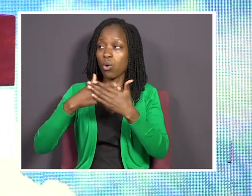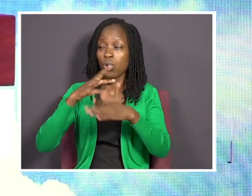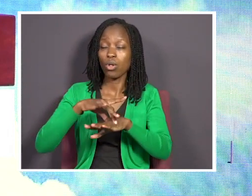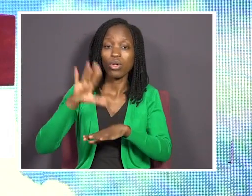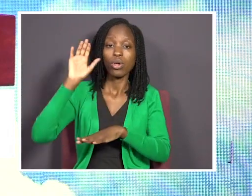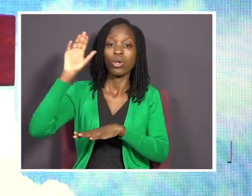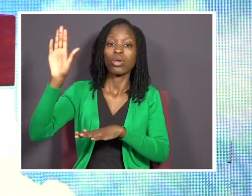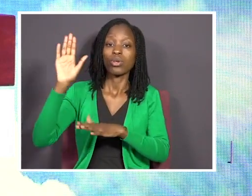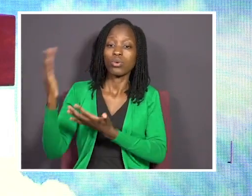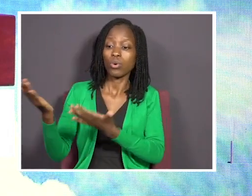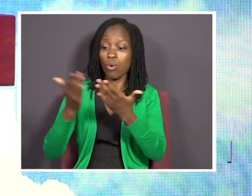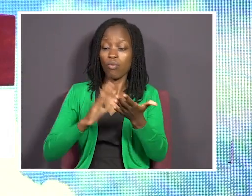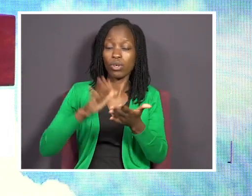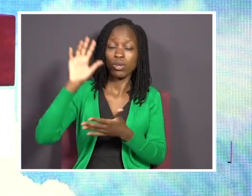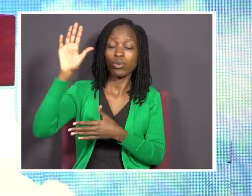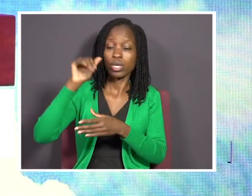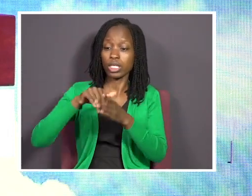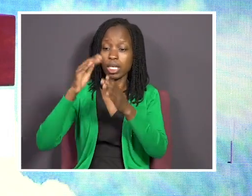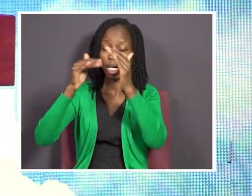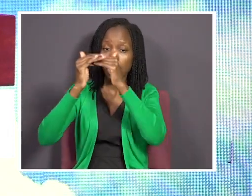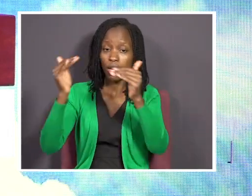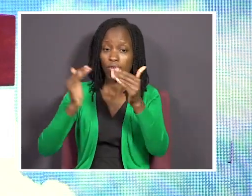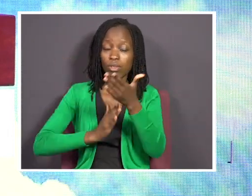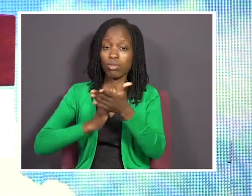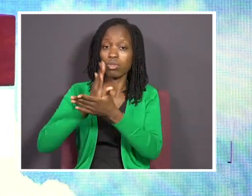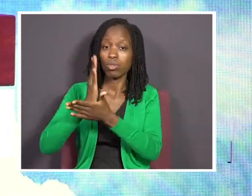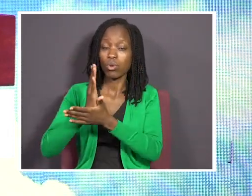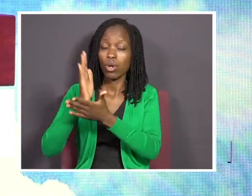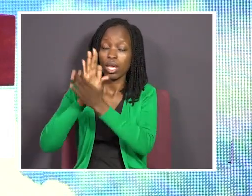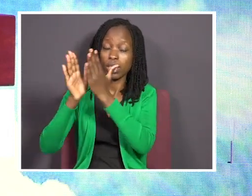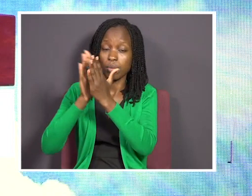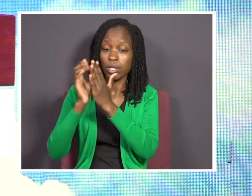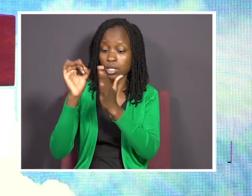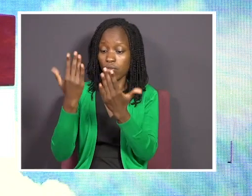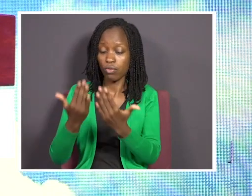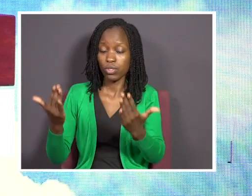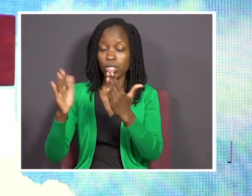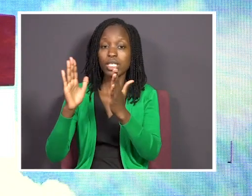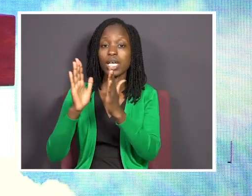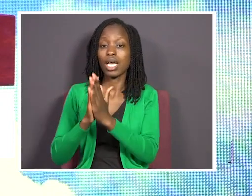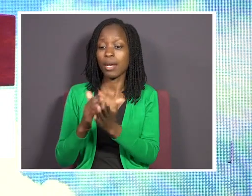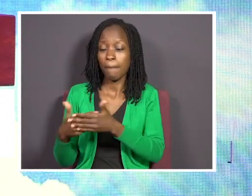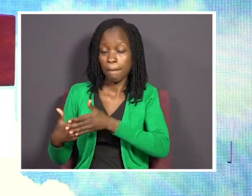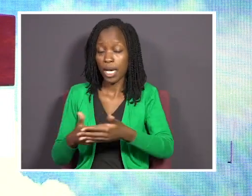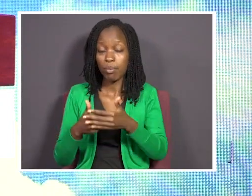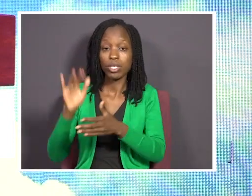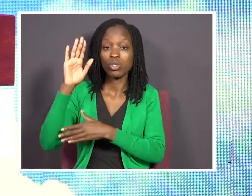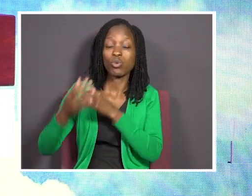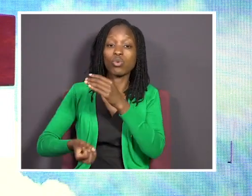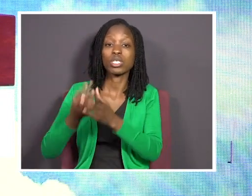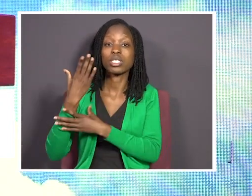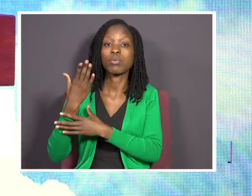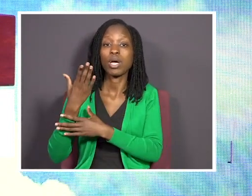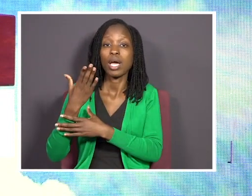have set your glory in the heavens. Through the praise of children and infants, you have established